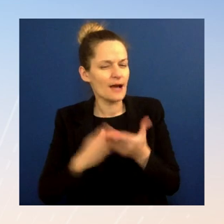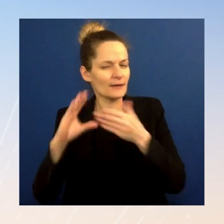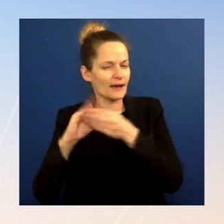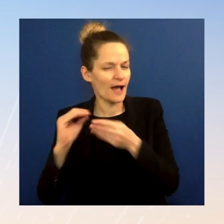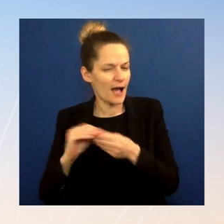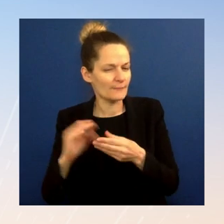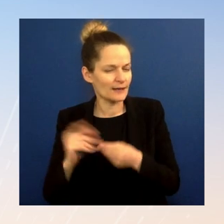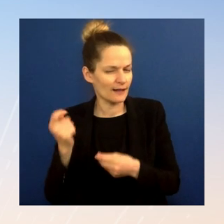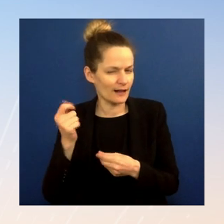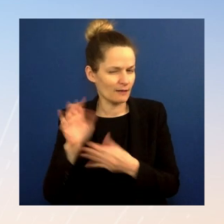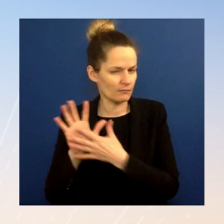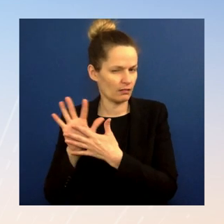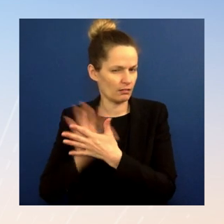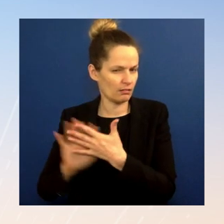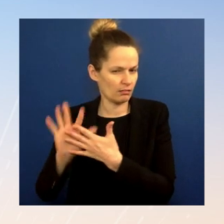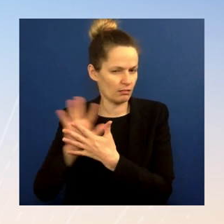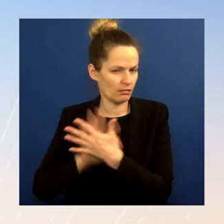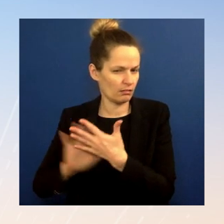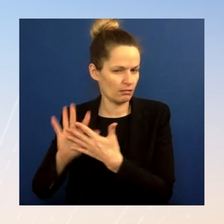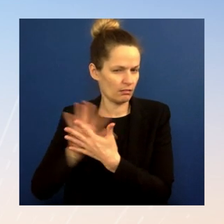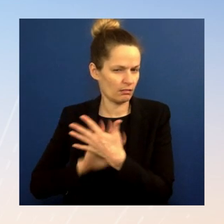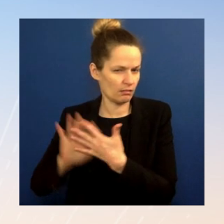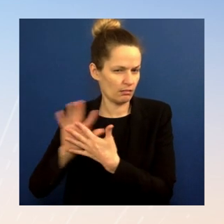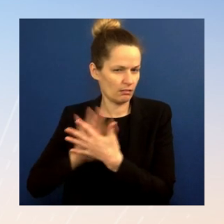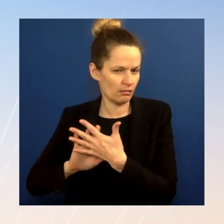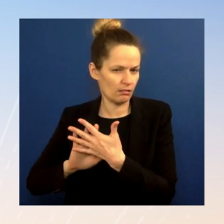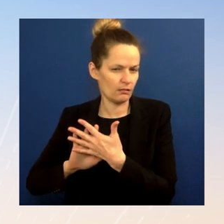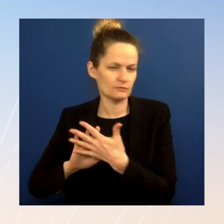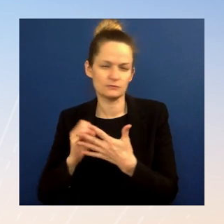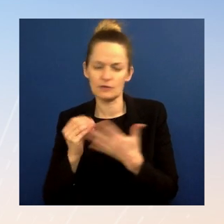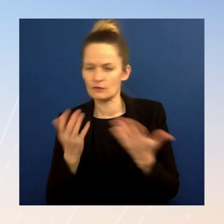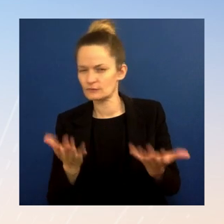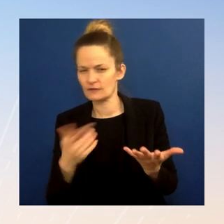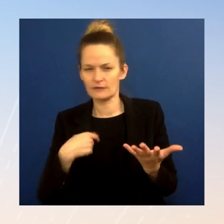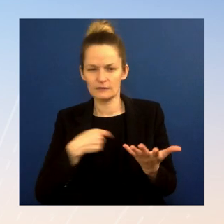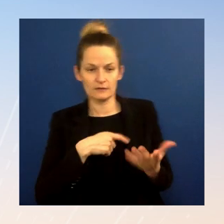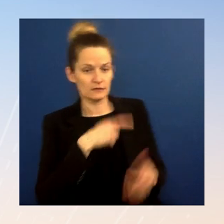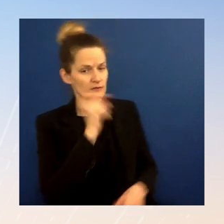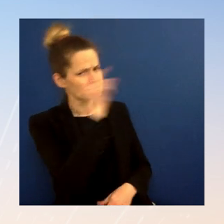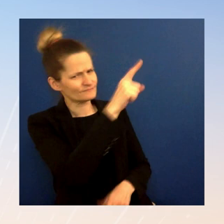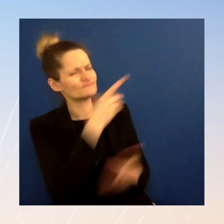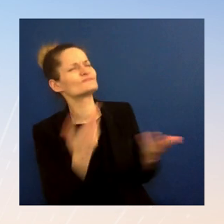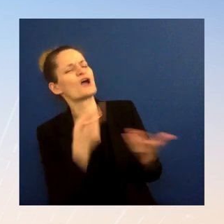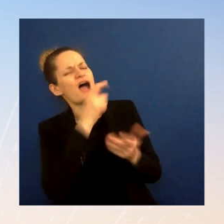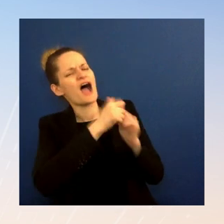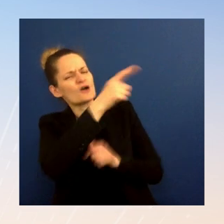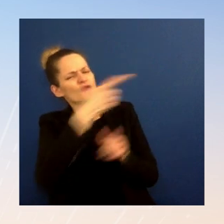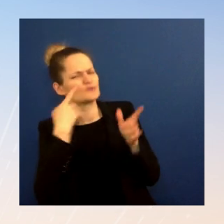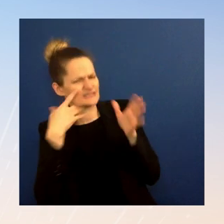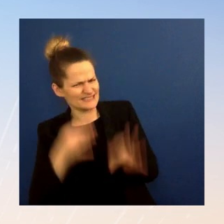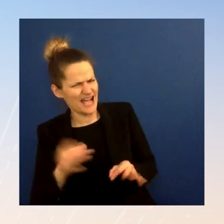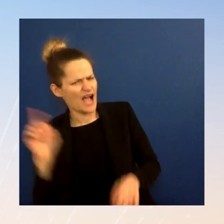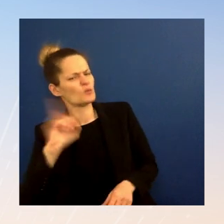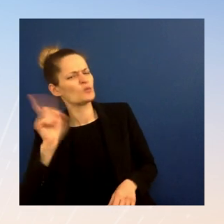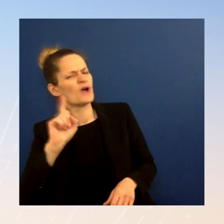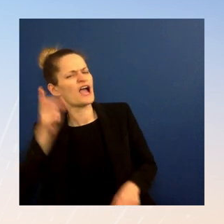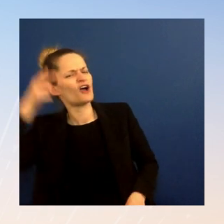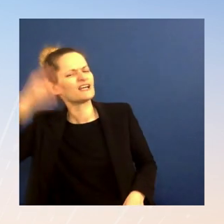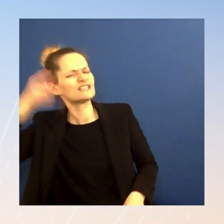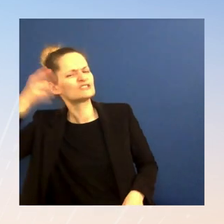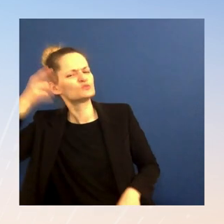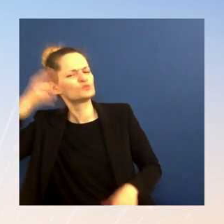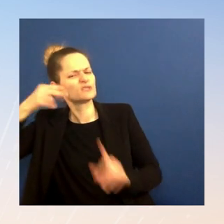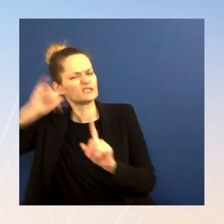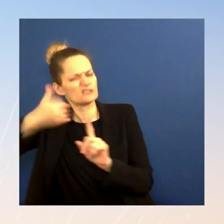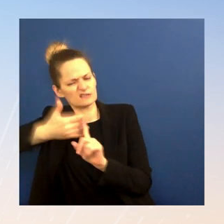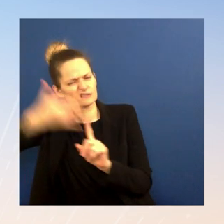did you believe that this is a sign that or can you characterize at all your understanding of how low the Russians may be running on some military